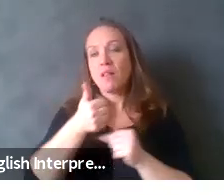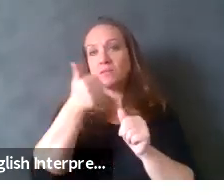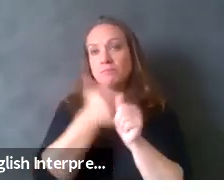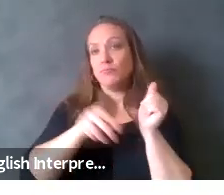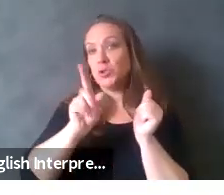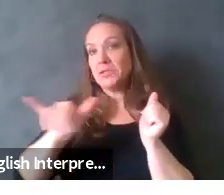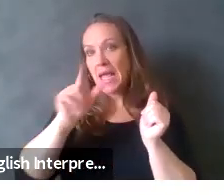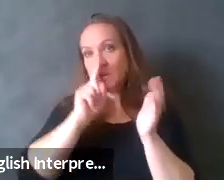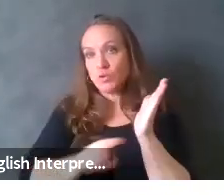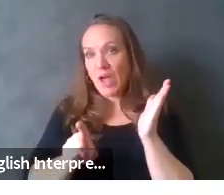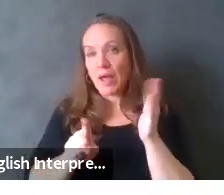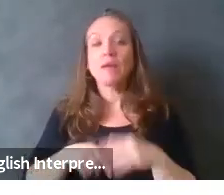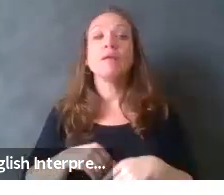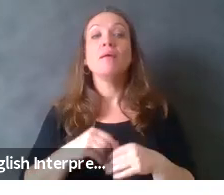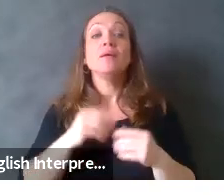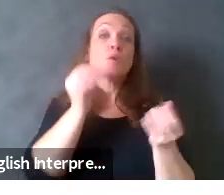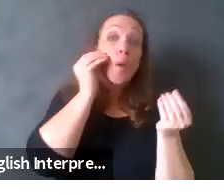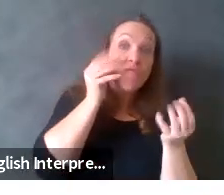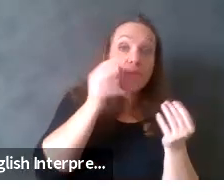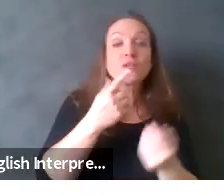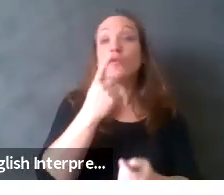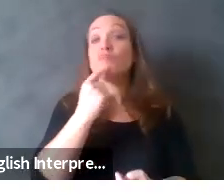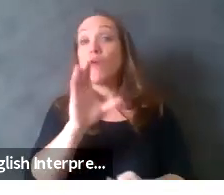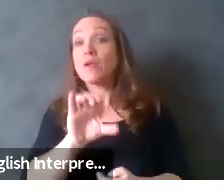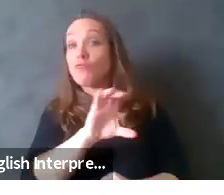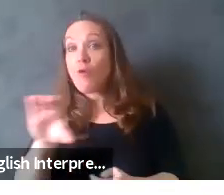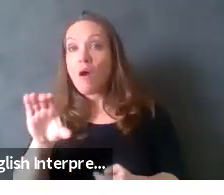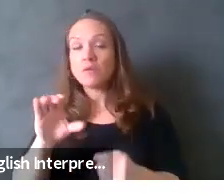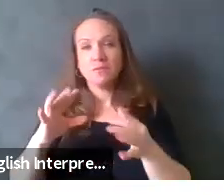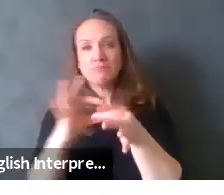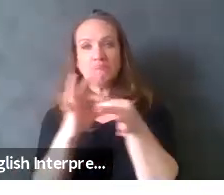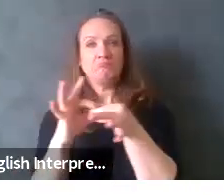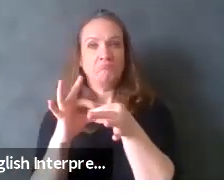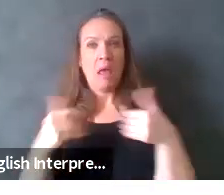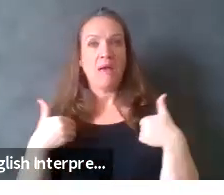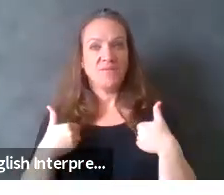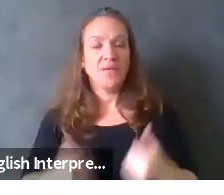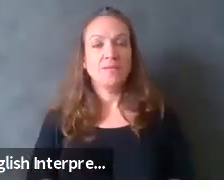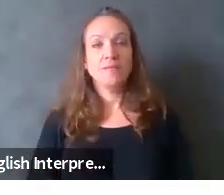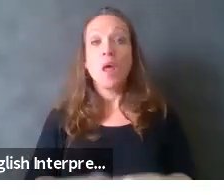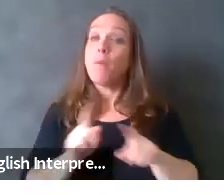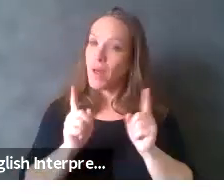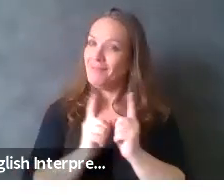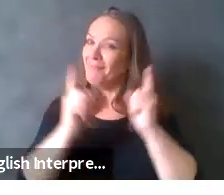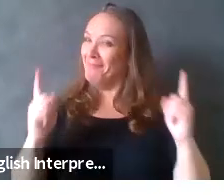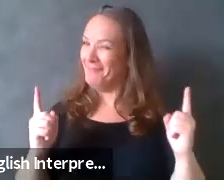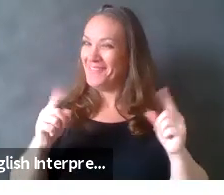information and the Red Cross clients can talk to a Red Cross representative with social distancing, by the